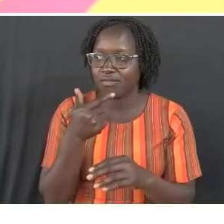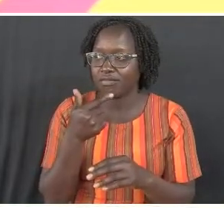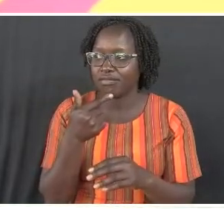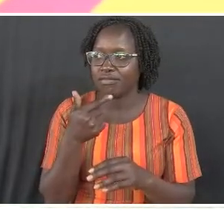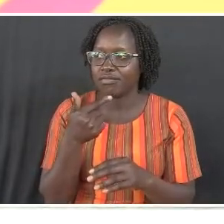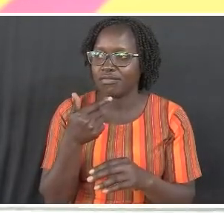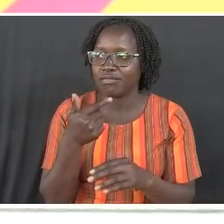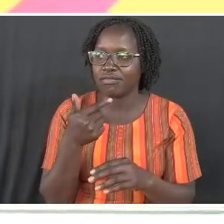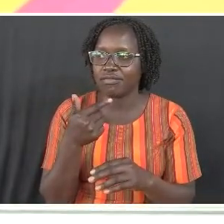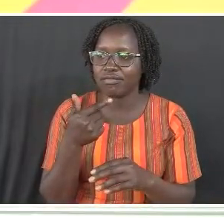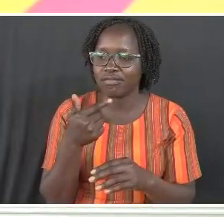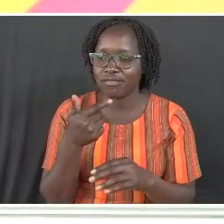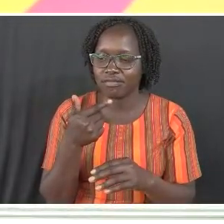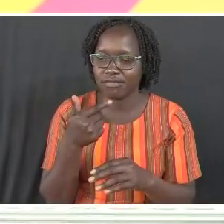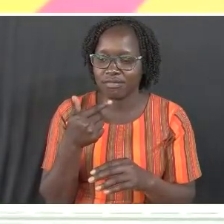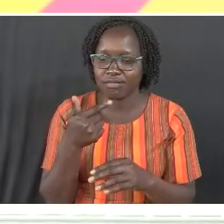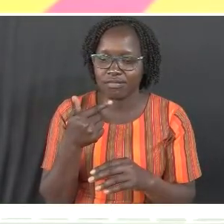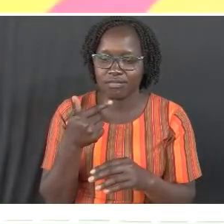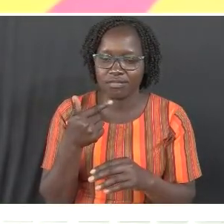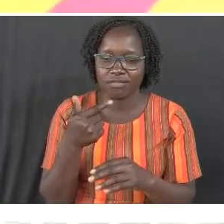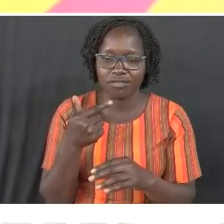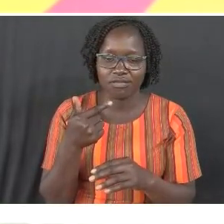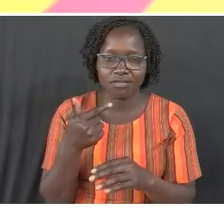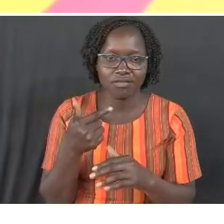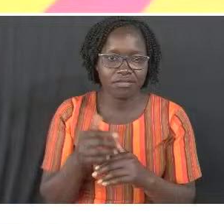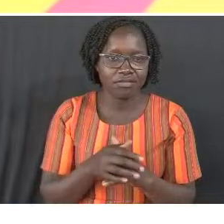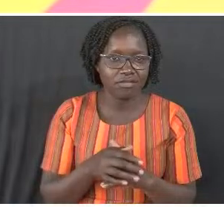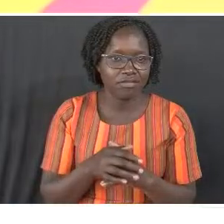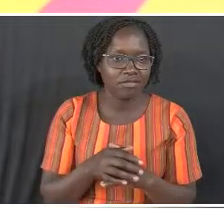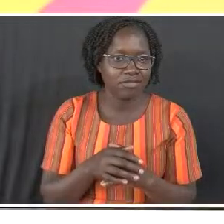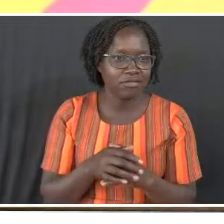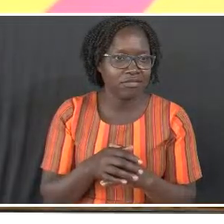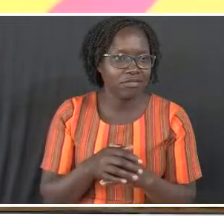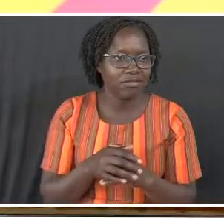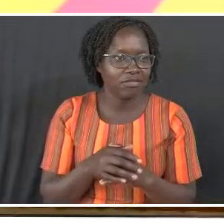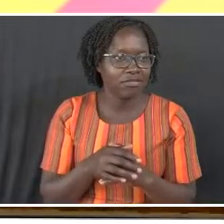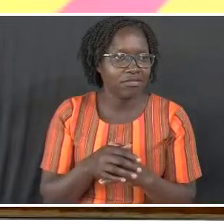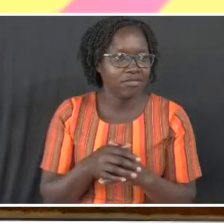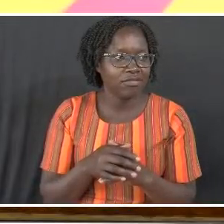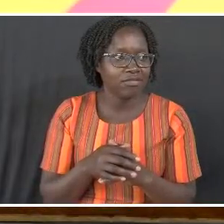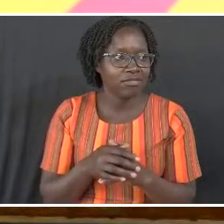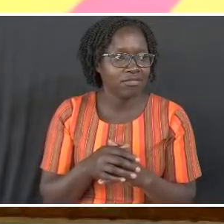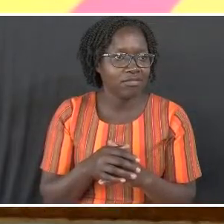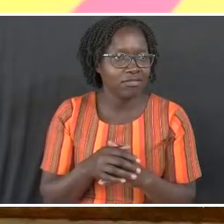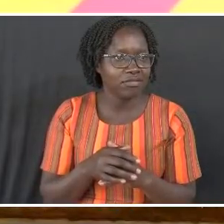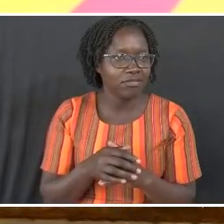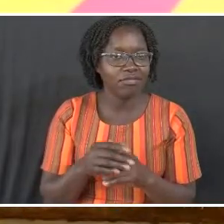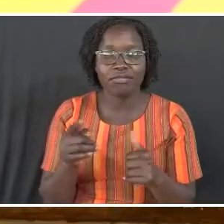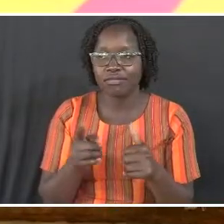most of us first brush, and then they take their breakfast.